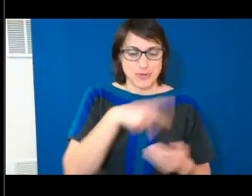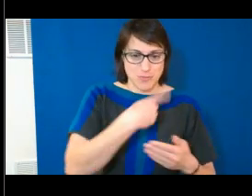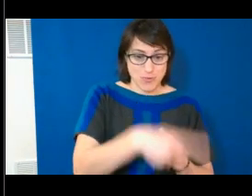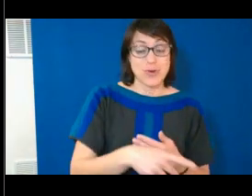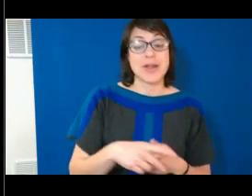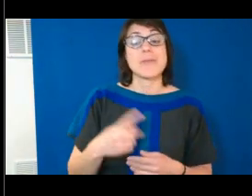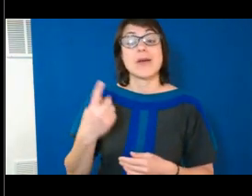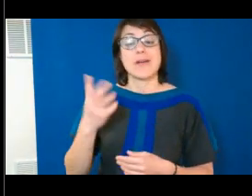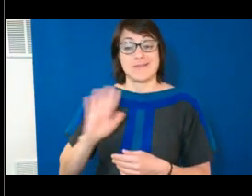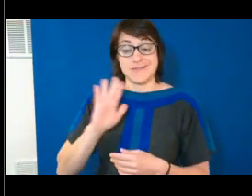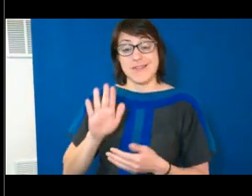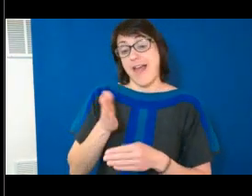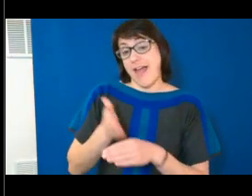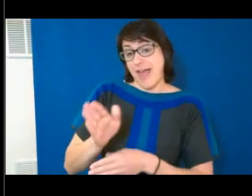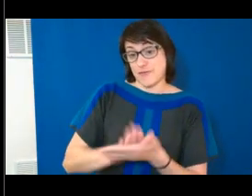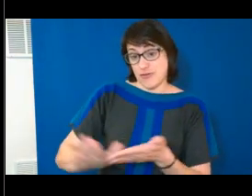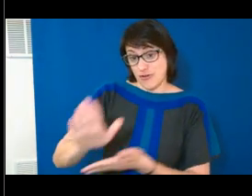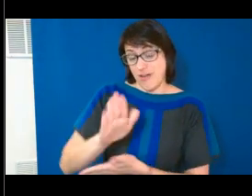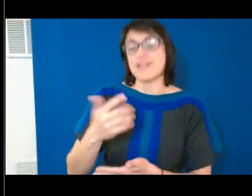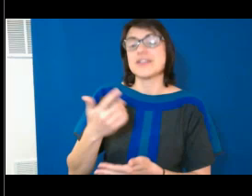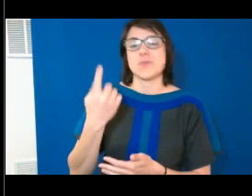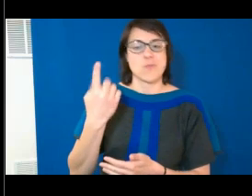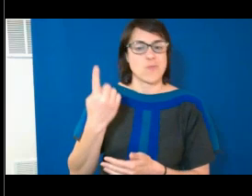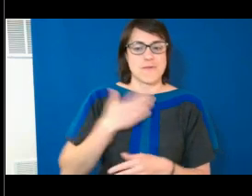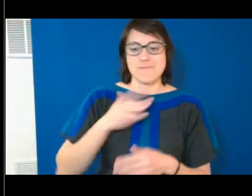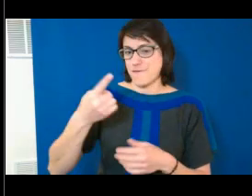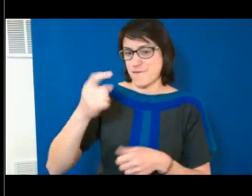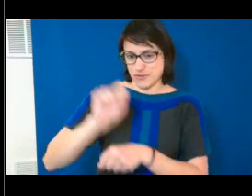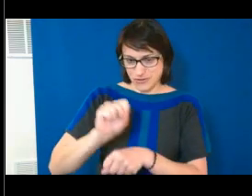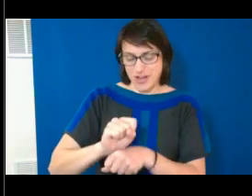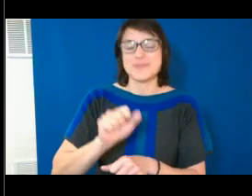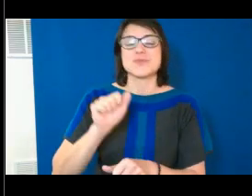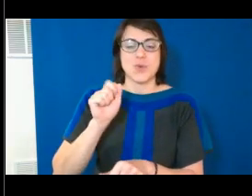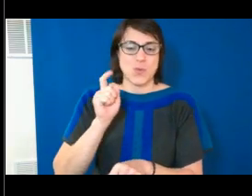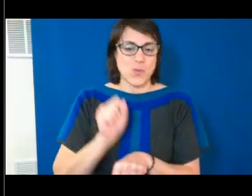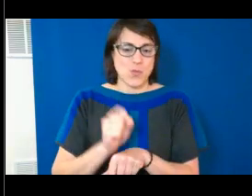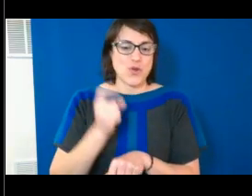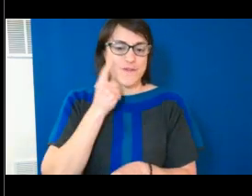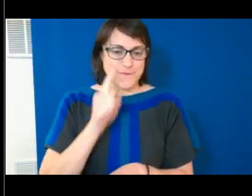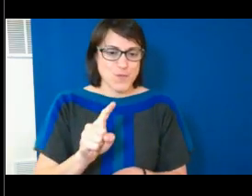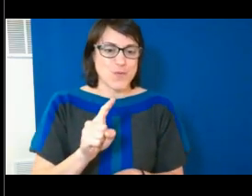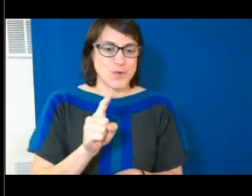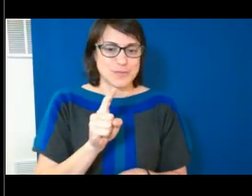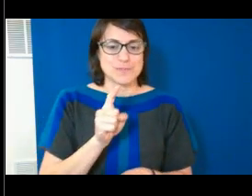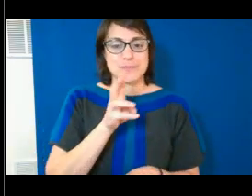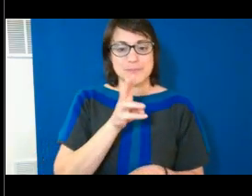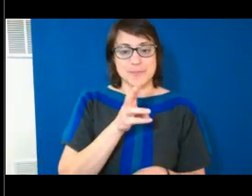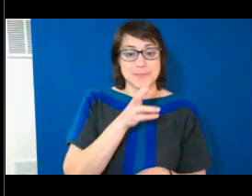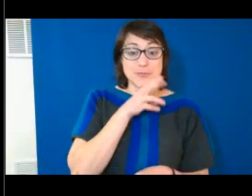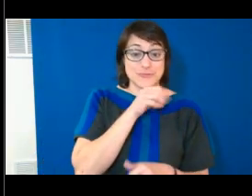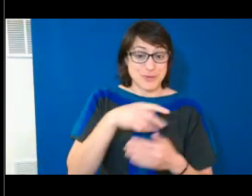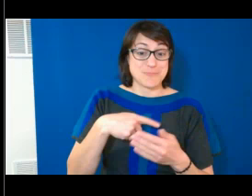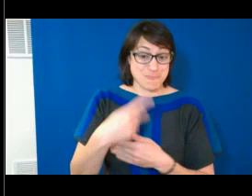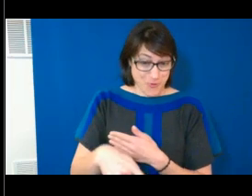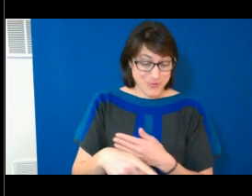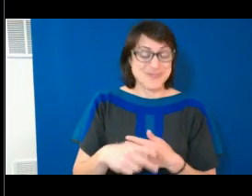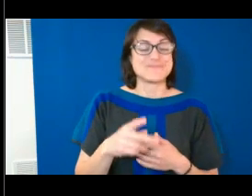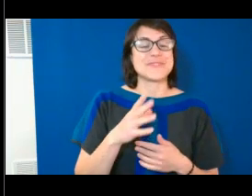Sea Grant on their Healthy Beaches program. And then, as Maddie mentioned, I was a Knauss Sea Grant